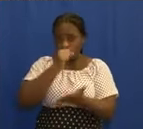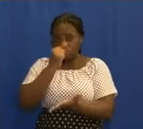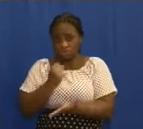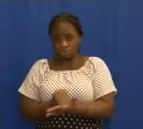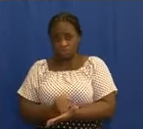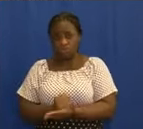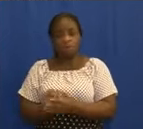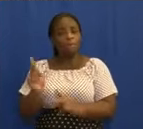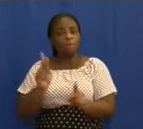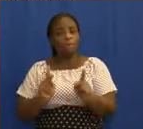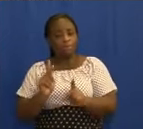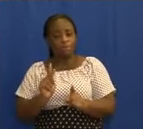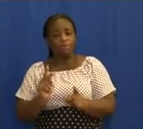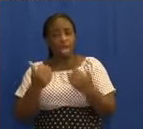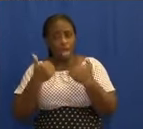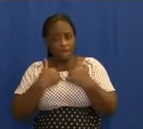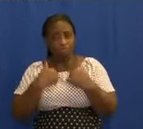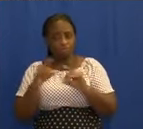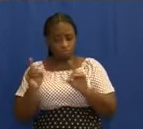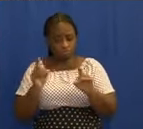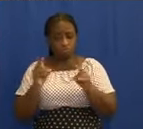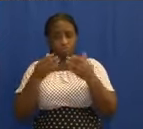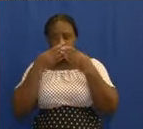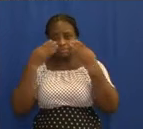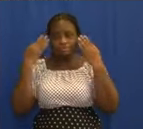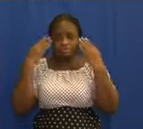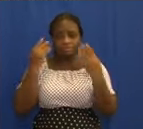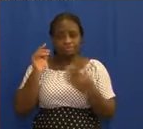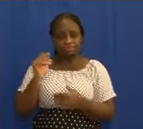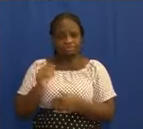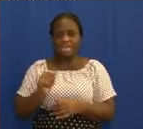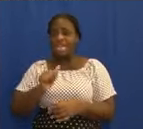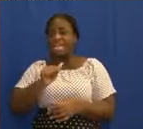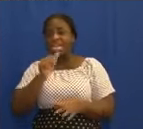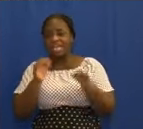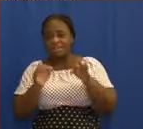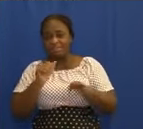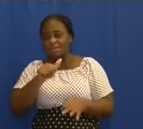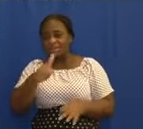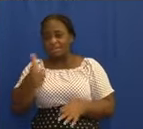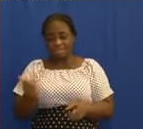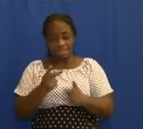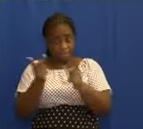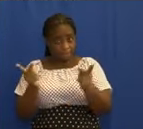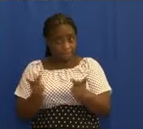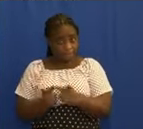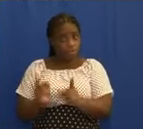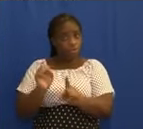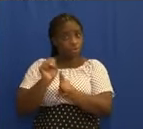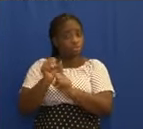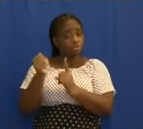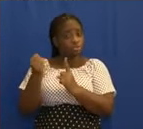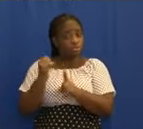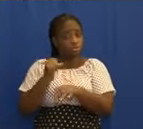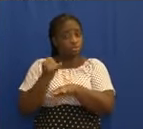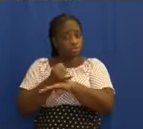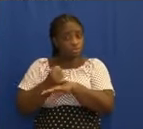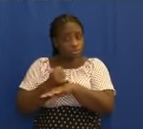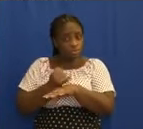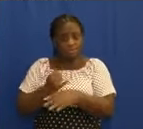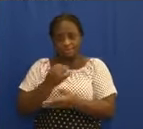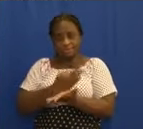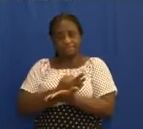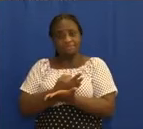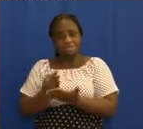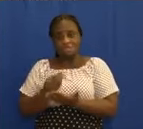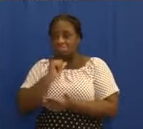ensure conformity with COVID-19 rules. Should any facility or institution fail to comply with